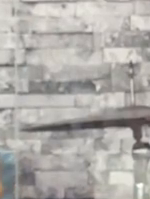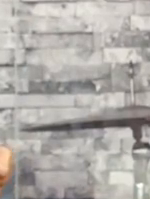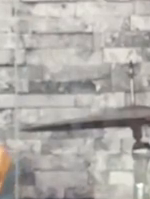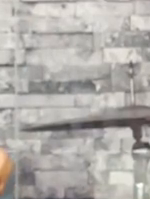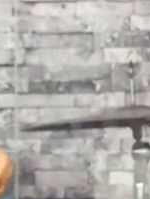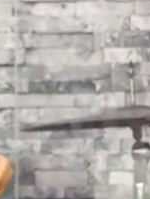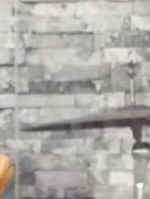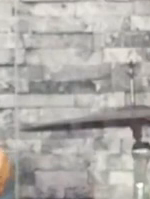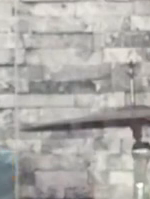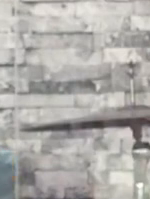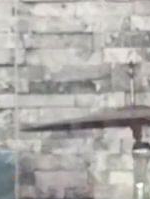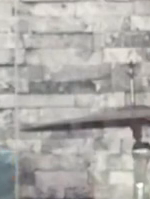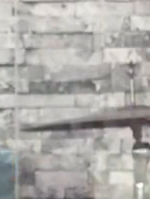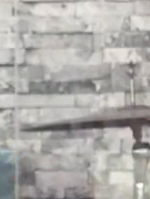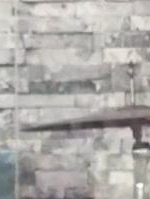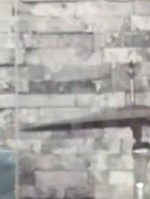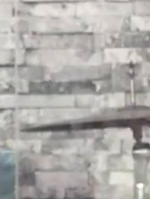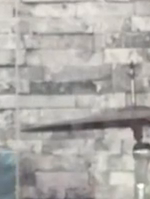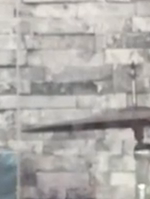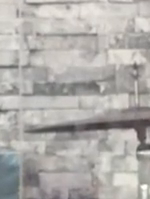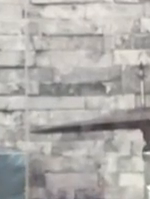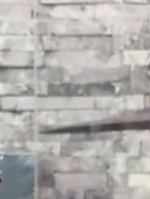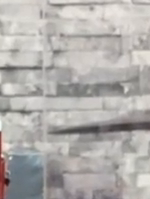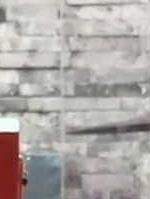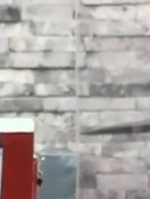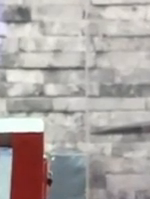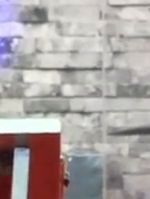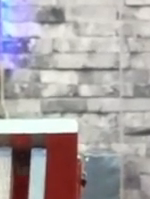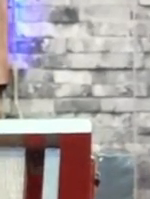Mimi na muogopa kwa sababu vile anakaaga unafikiria.